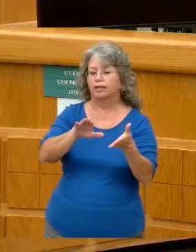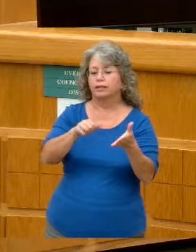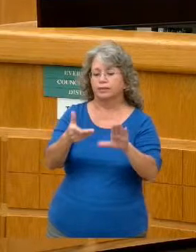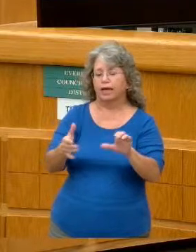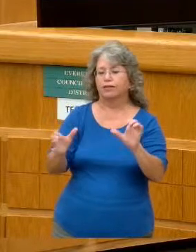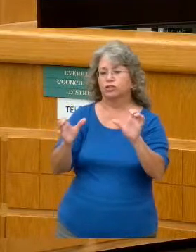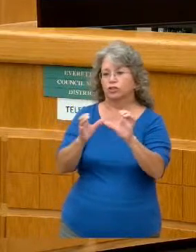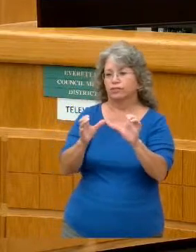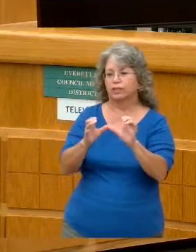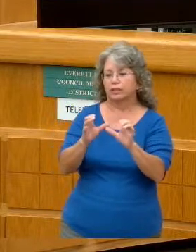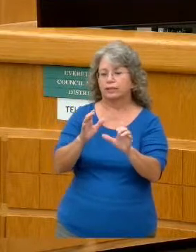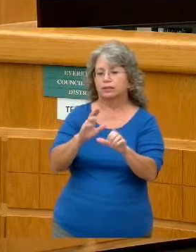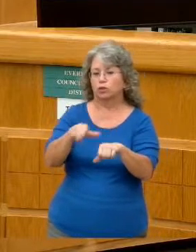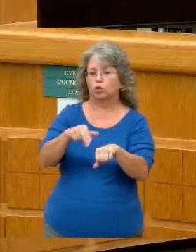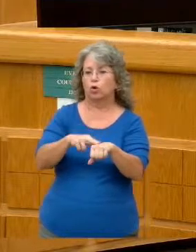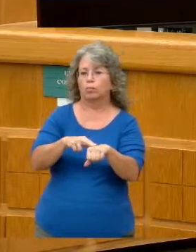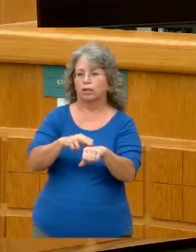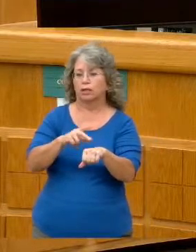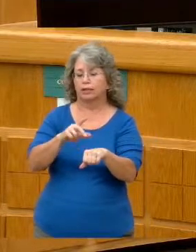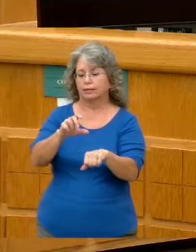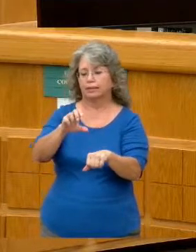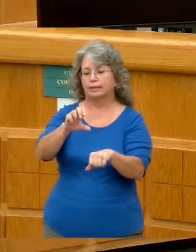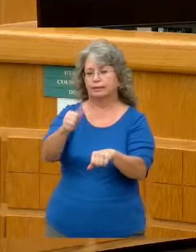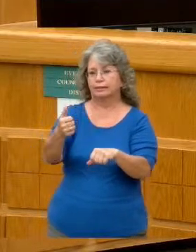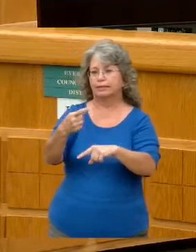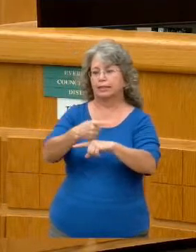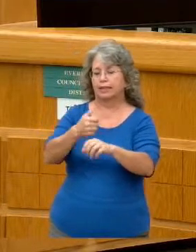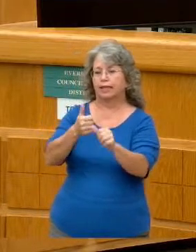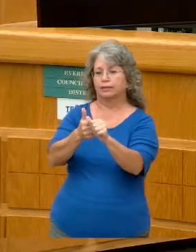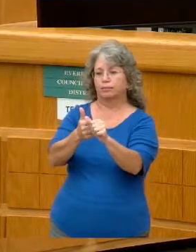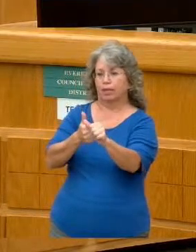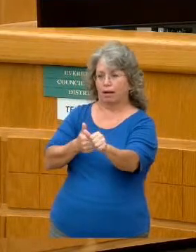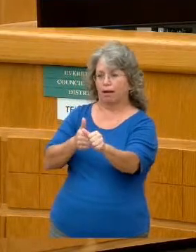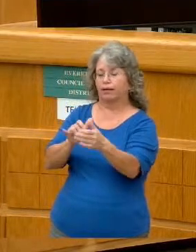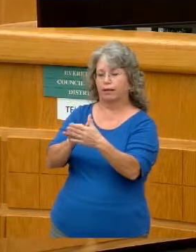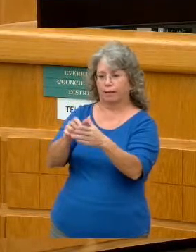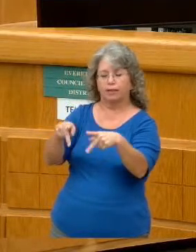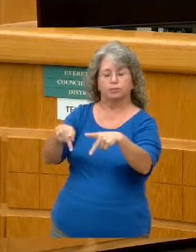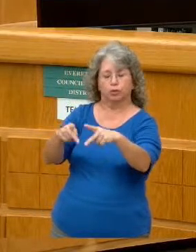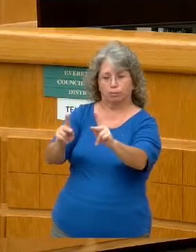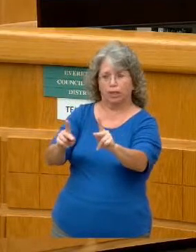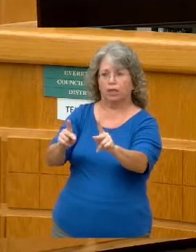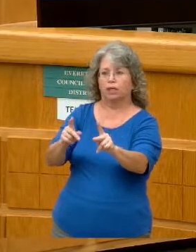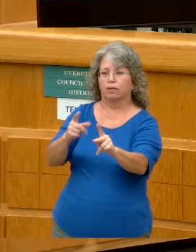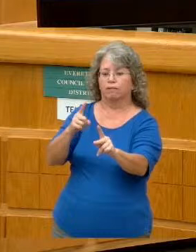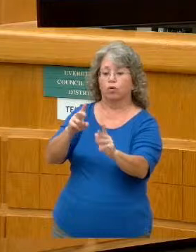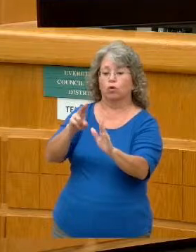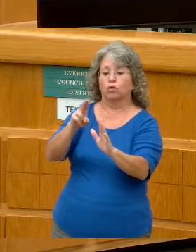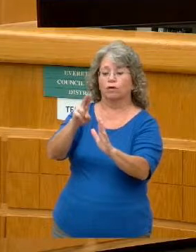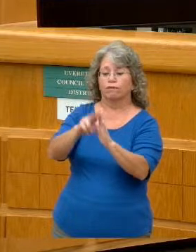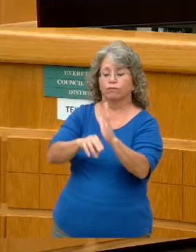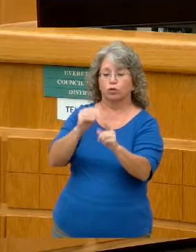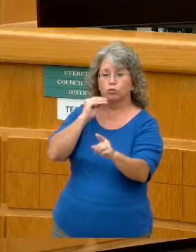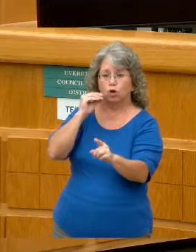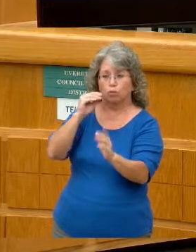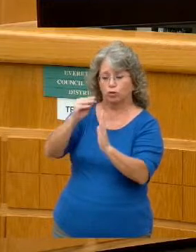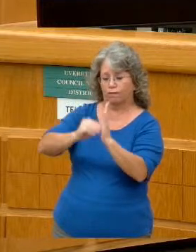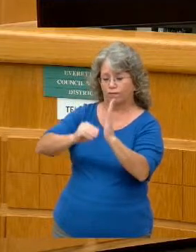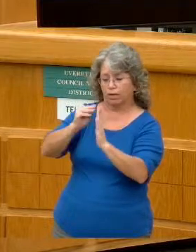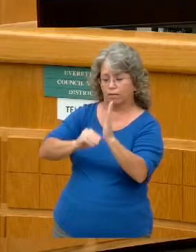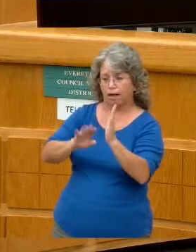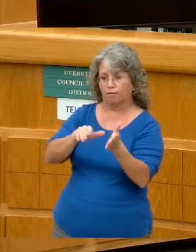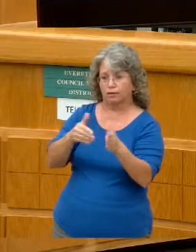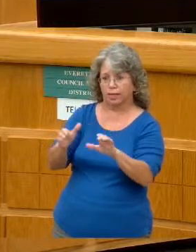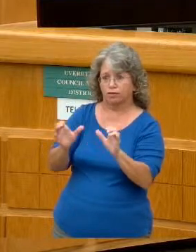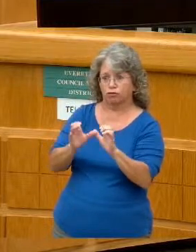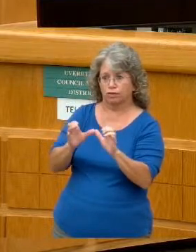death certificates usually have like a 10-day lag, and that's allowed for the death certificate to get filled out properly by the funeral home. And